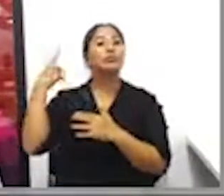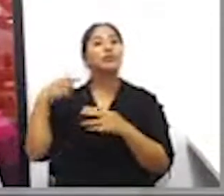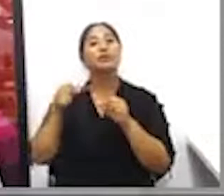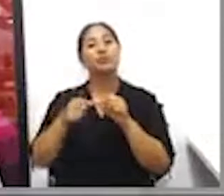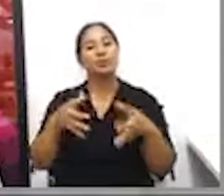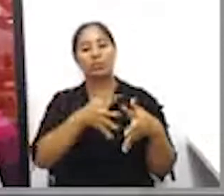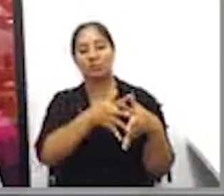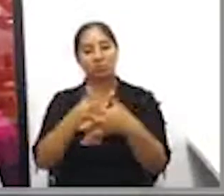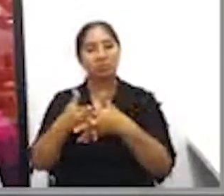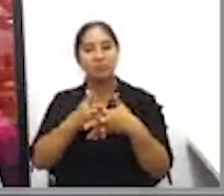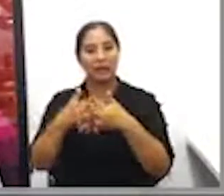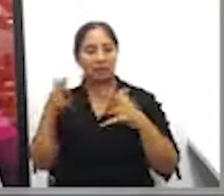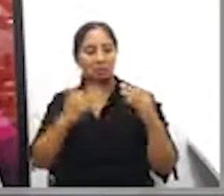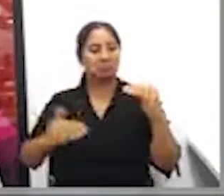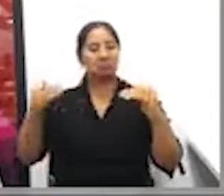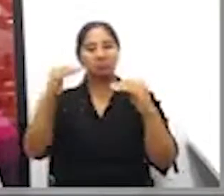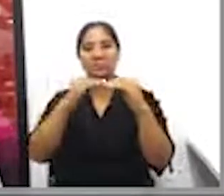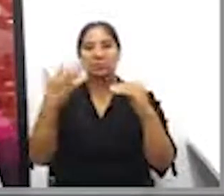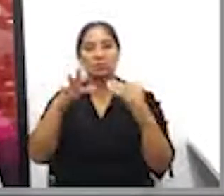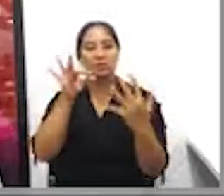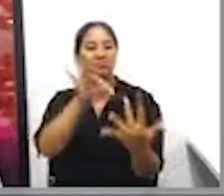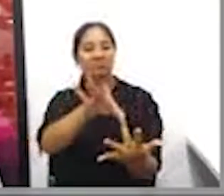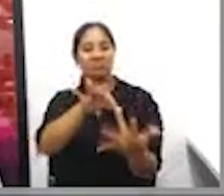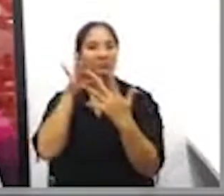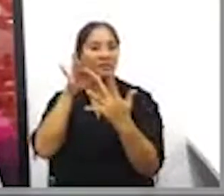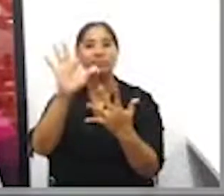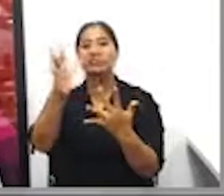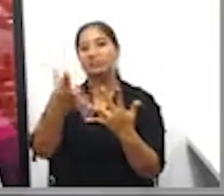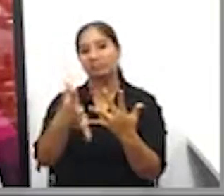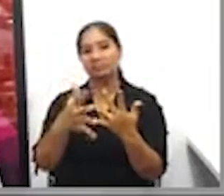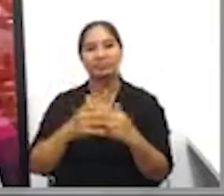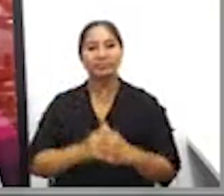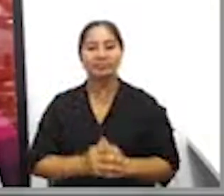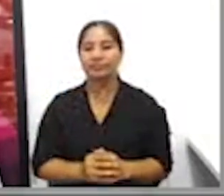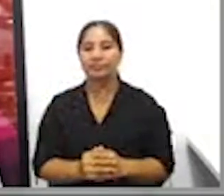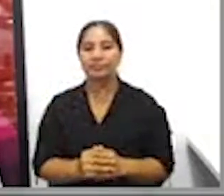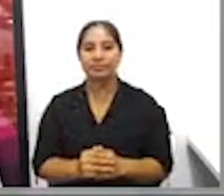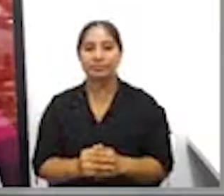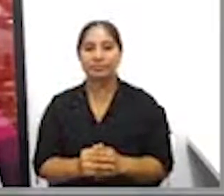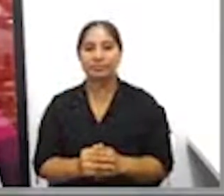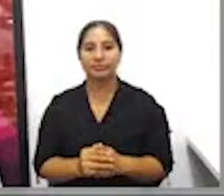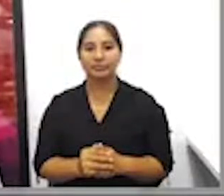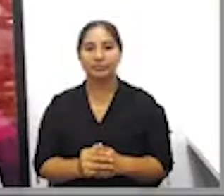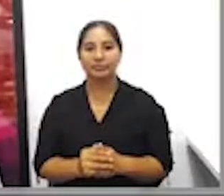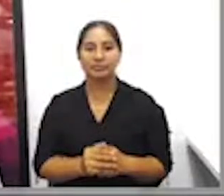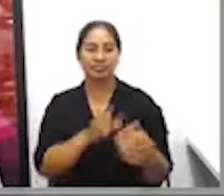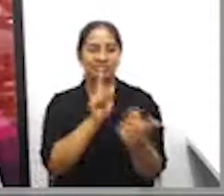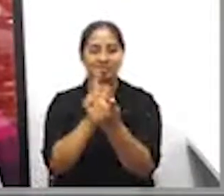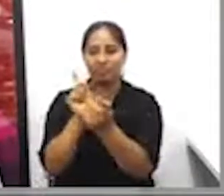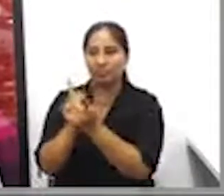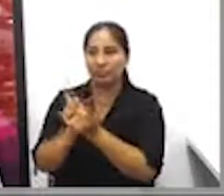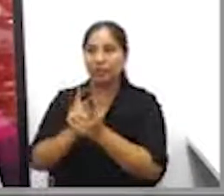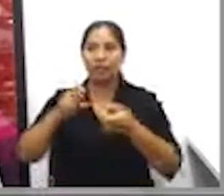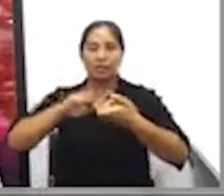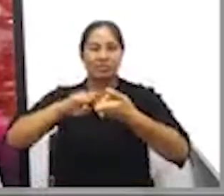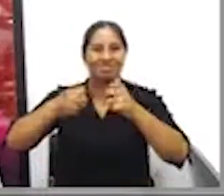decades. It was a big struggle to get the right to vote. And part of the reason was